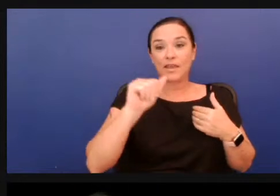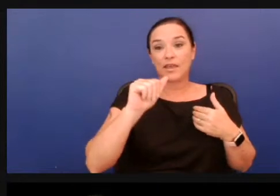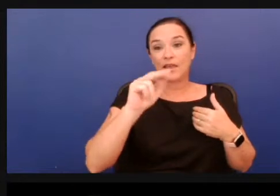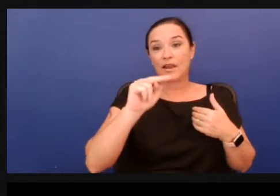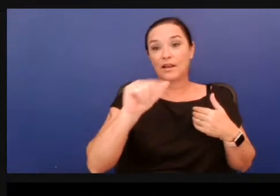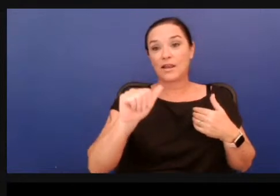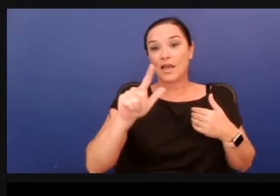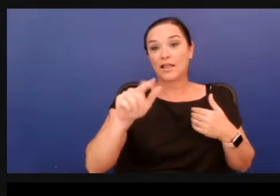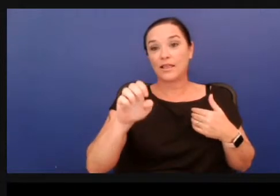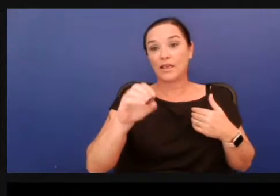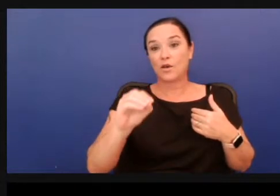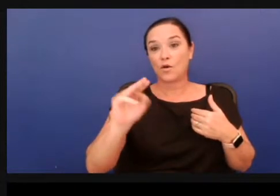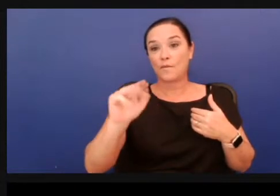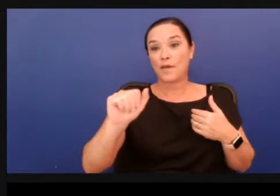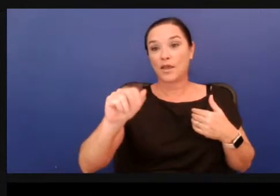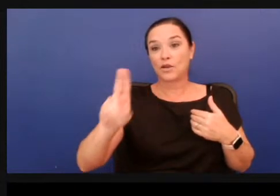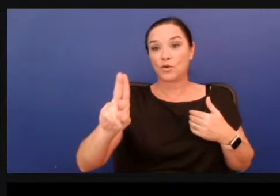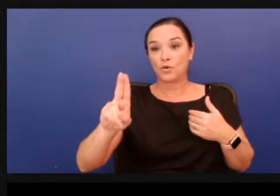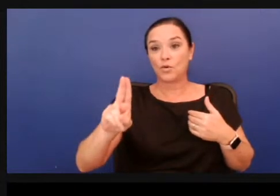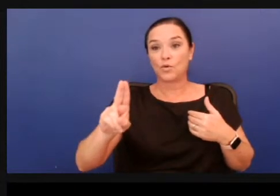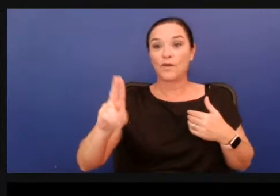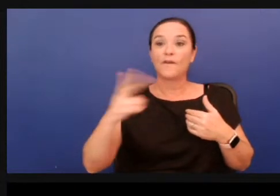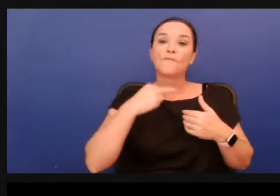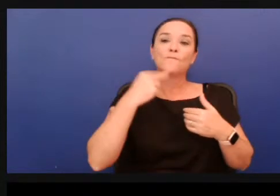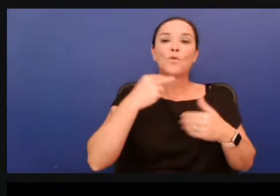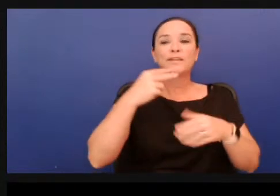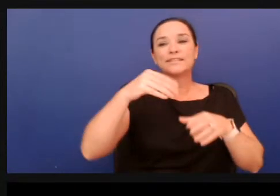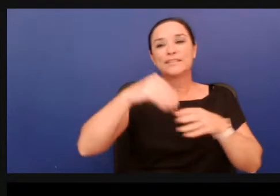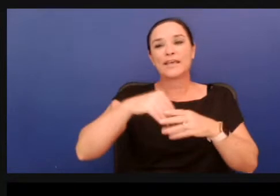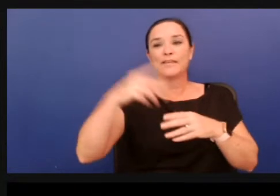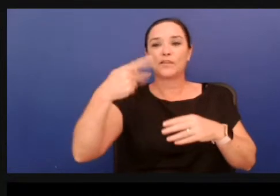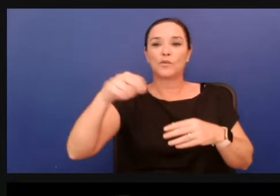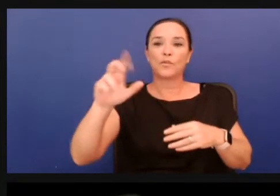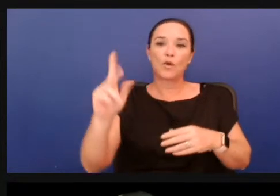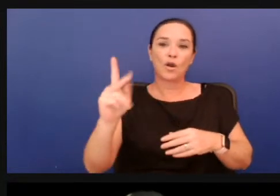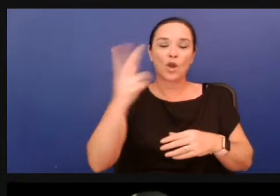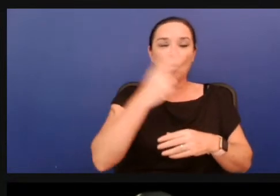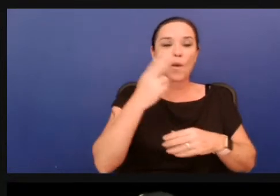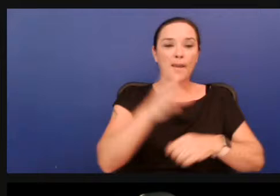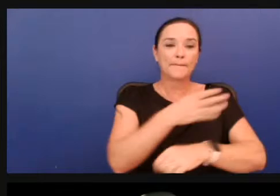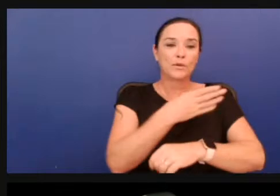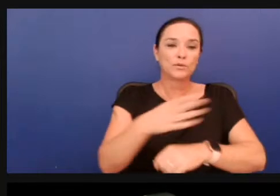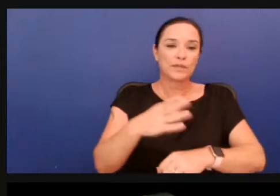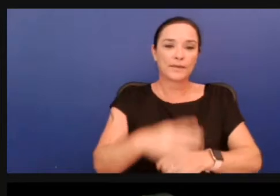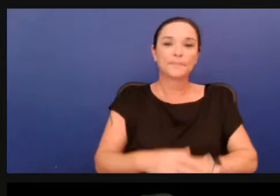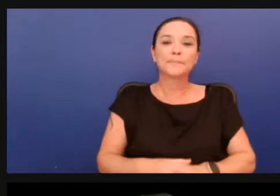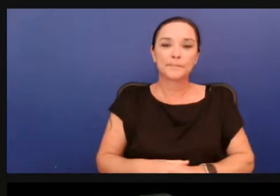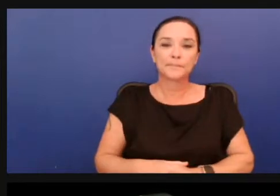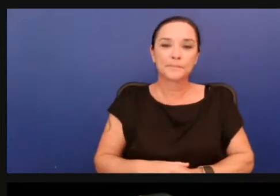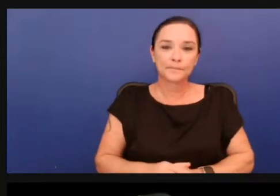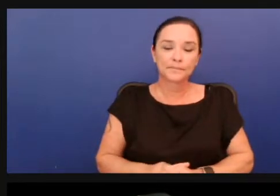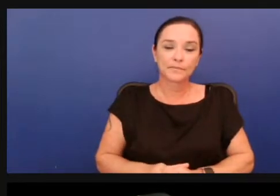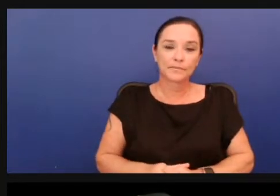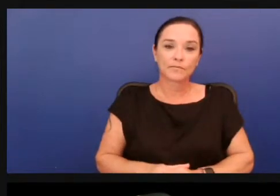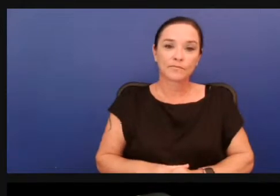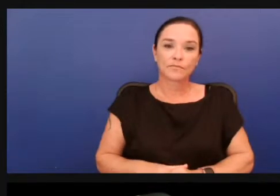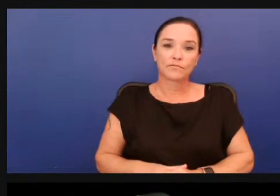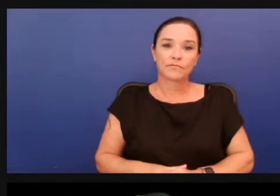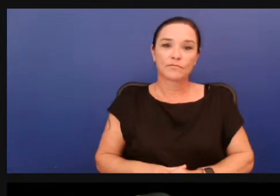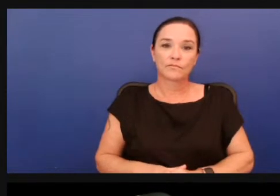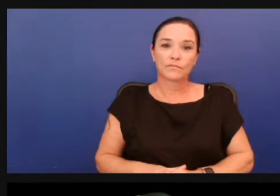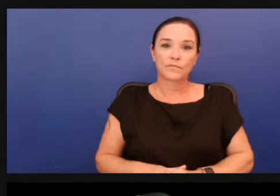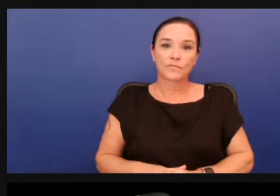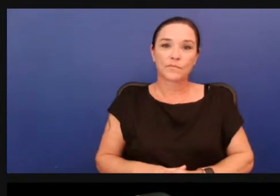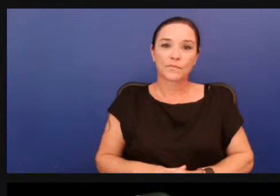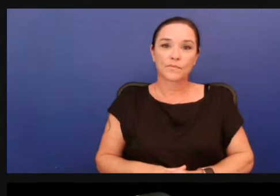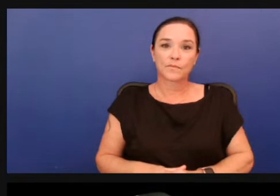National Park. It's a concert, Hawaiian music concert trio, Chrissy Lassiter and friends. So that